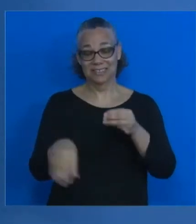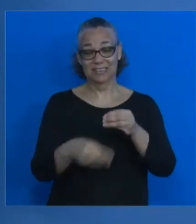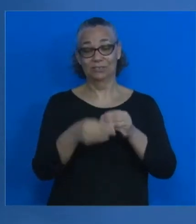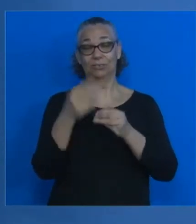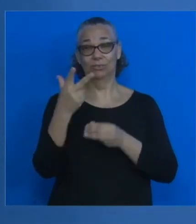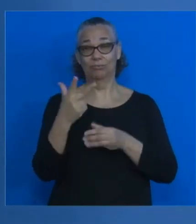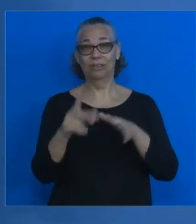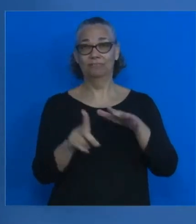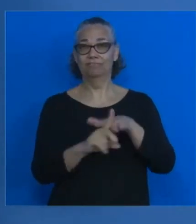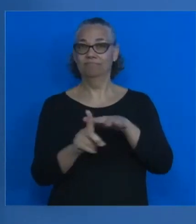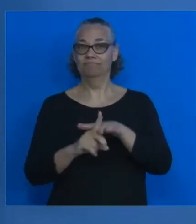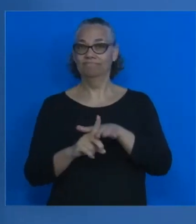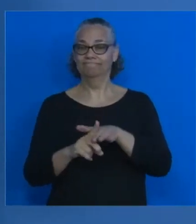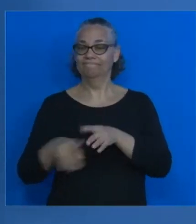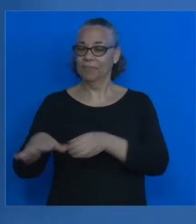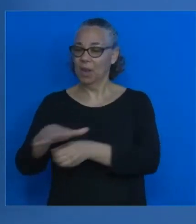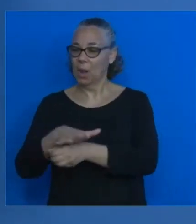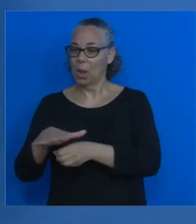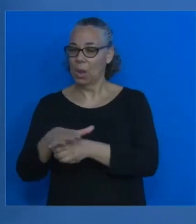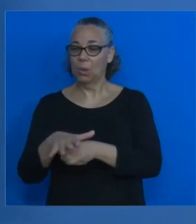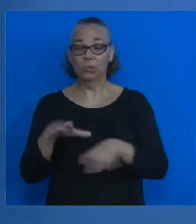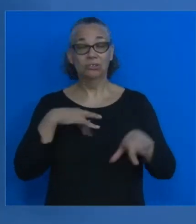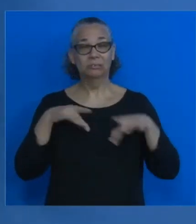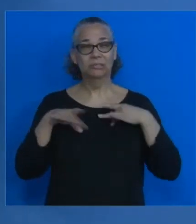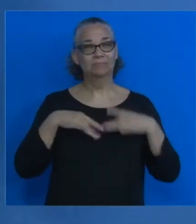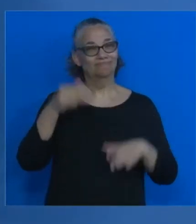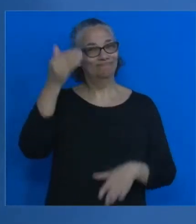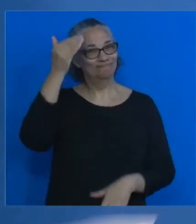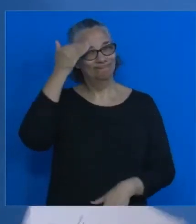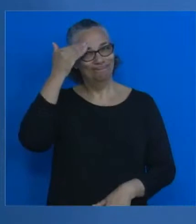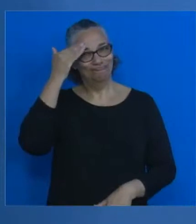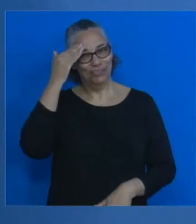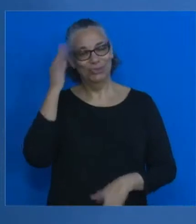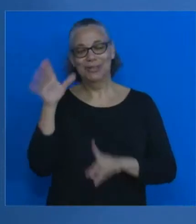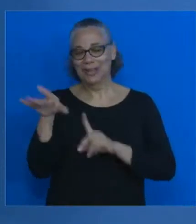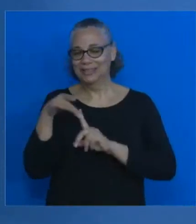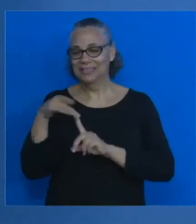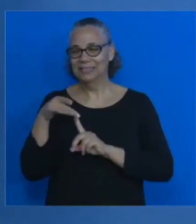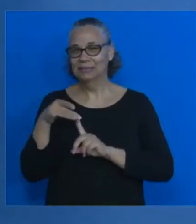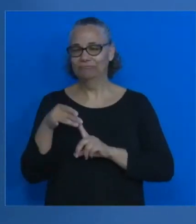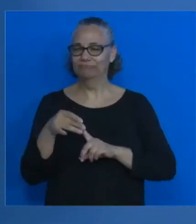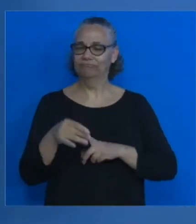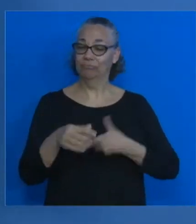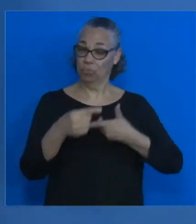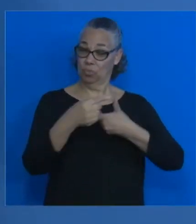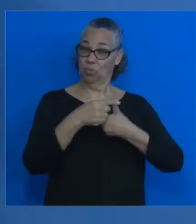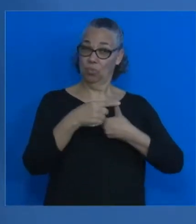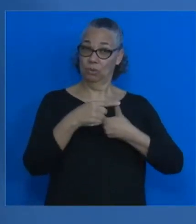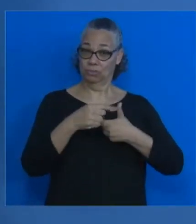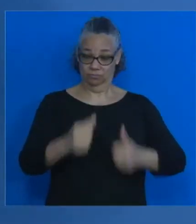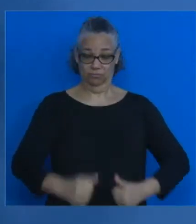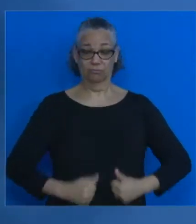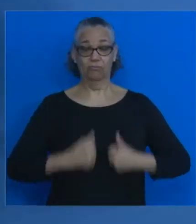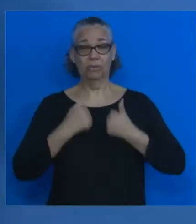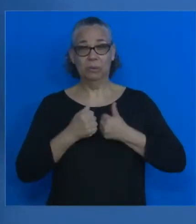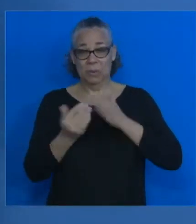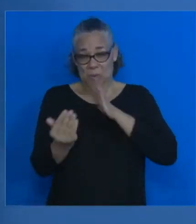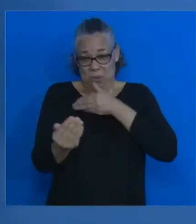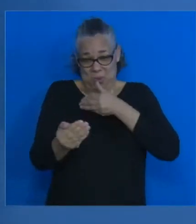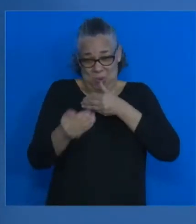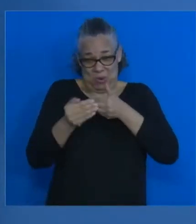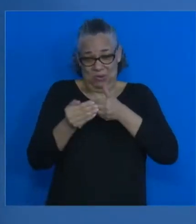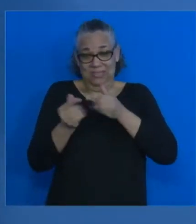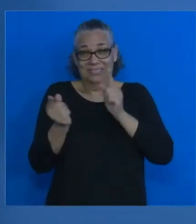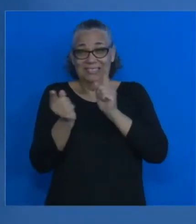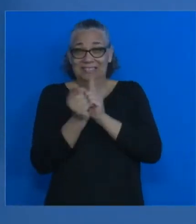are classified as local transmission with known contact, with the details as follows. One being a resident having had close